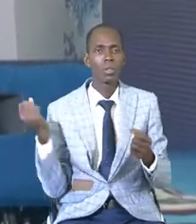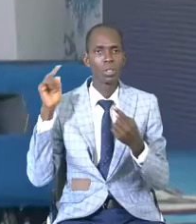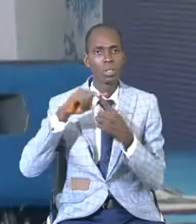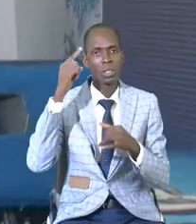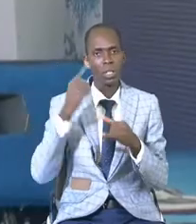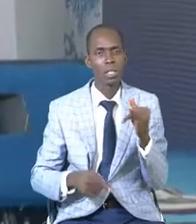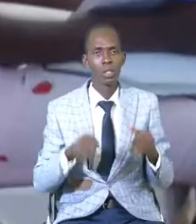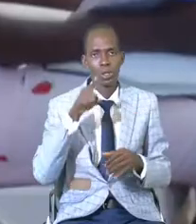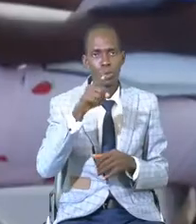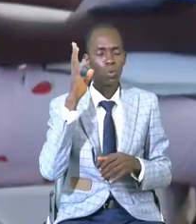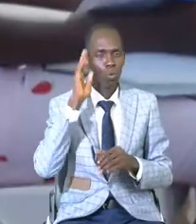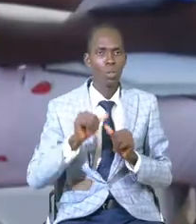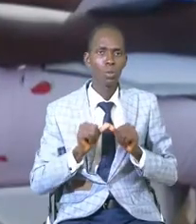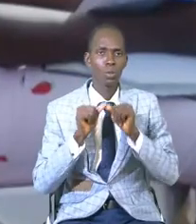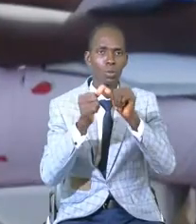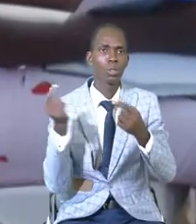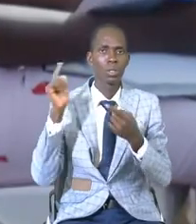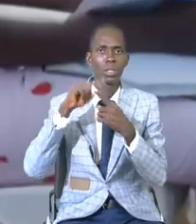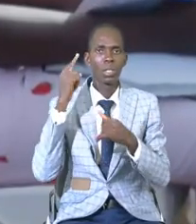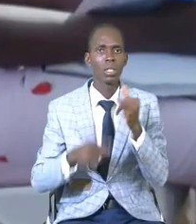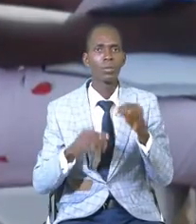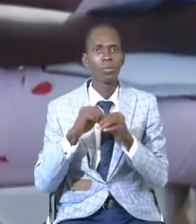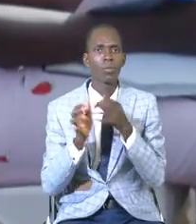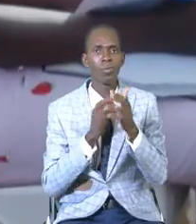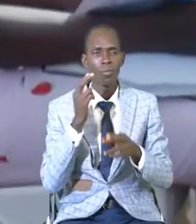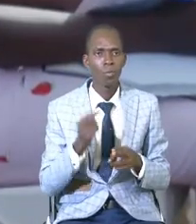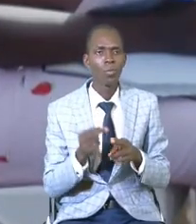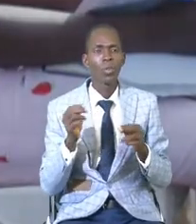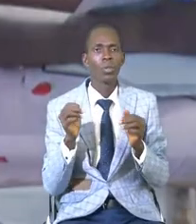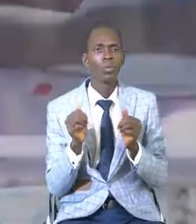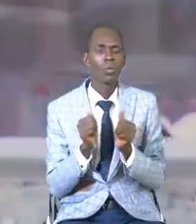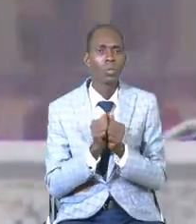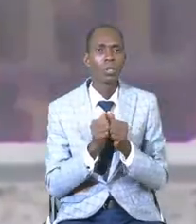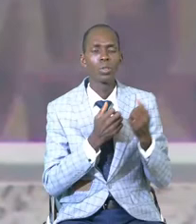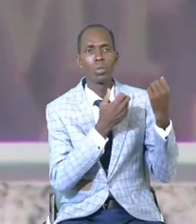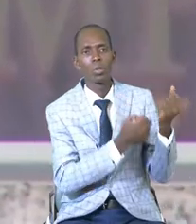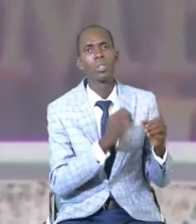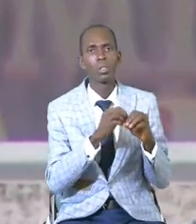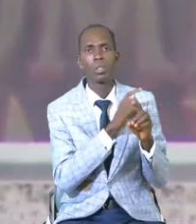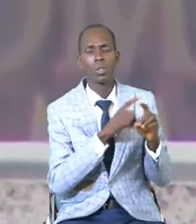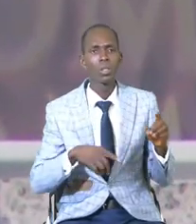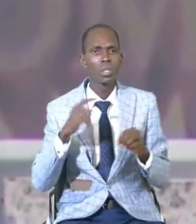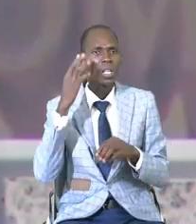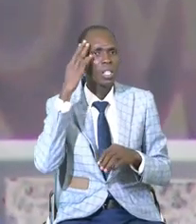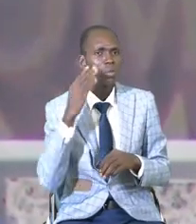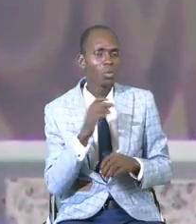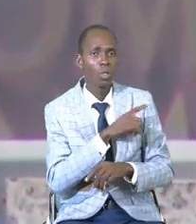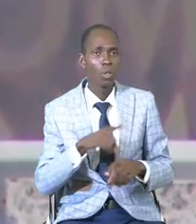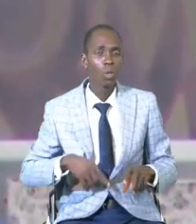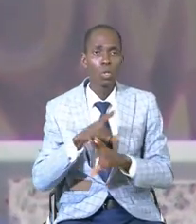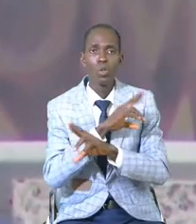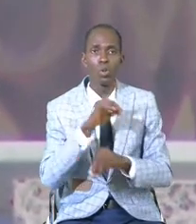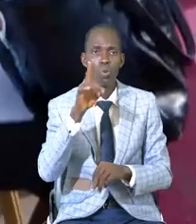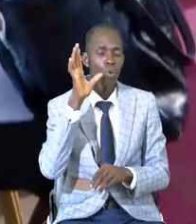endure until the end. Your confidence in the Lord, your experience in the Lord, nobody will take away